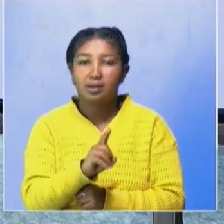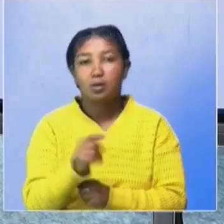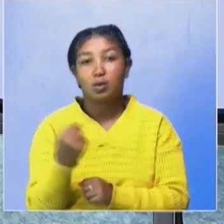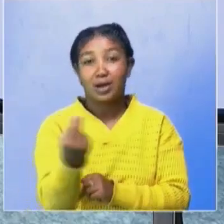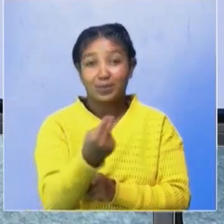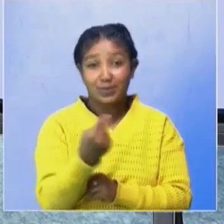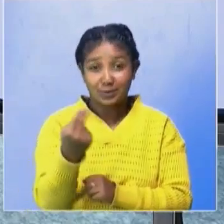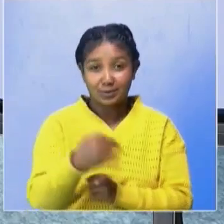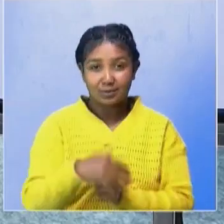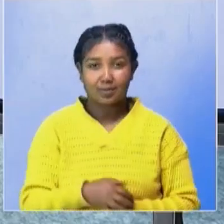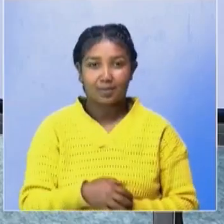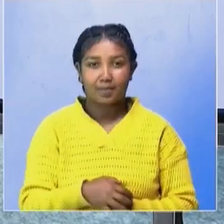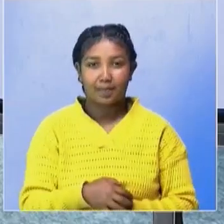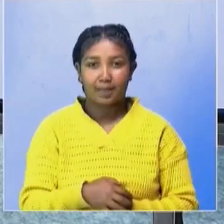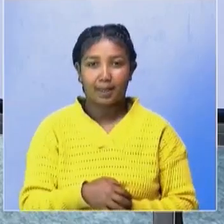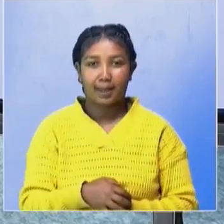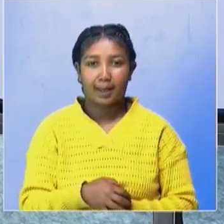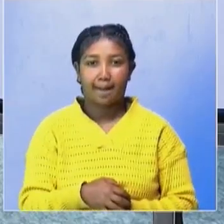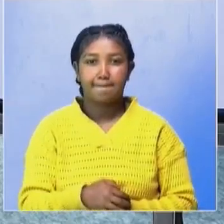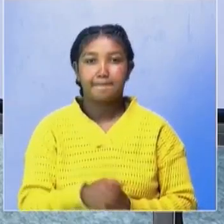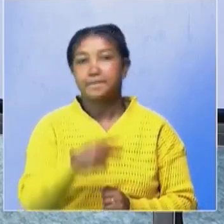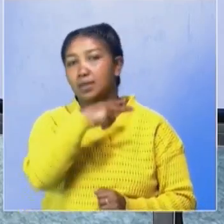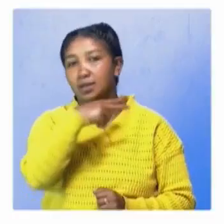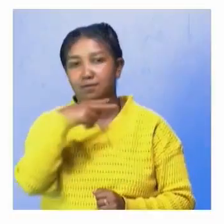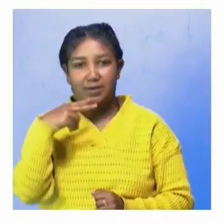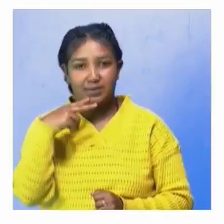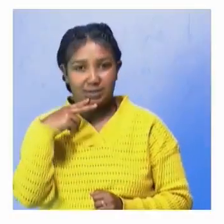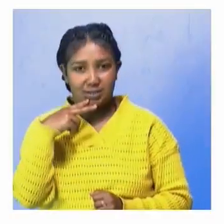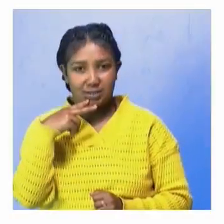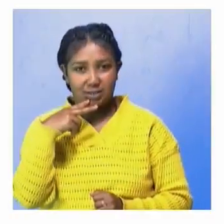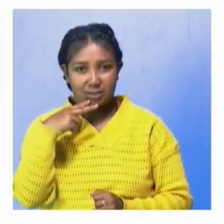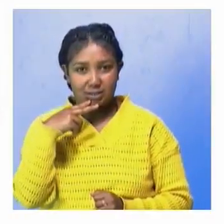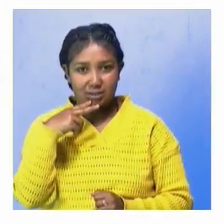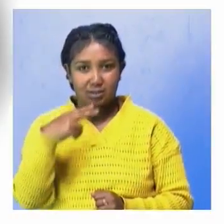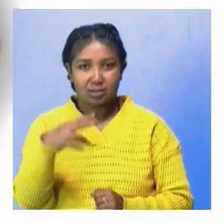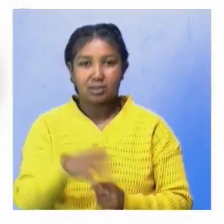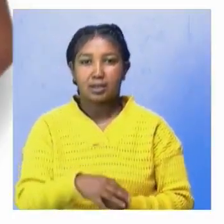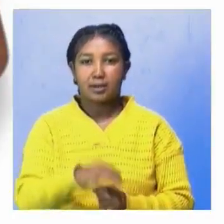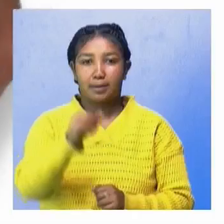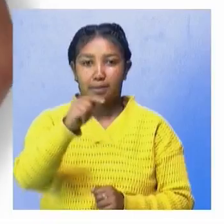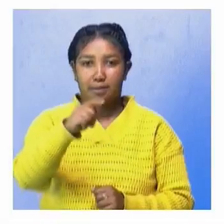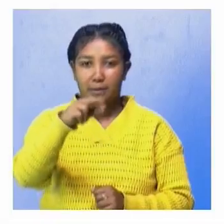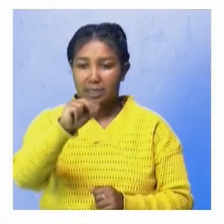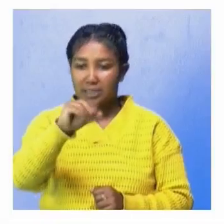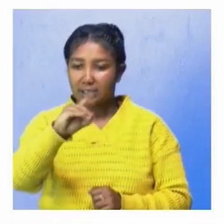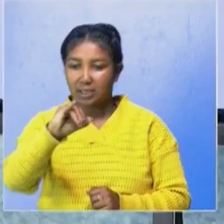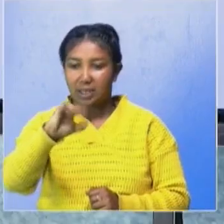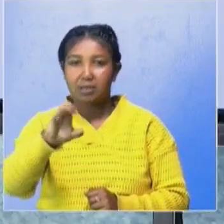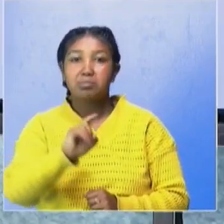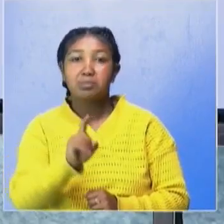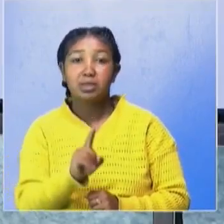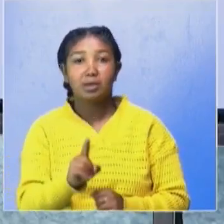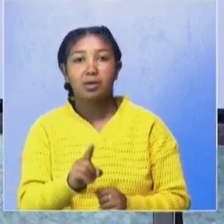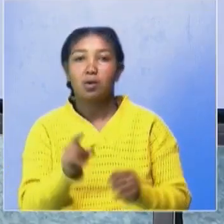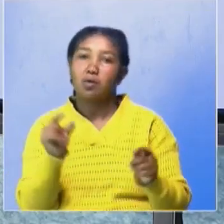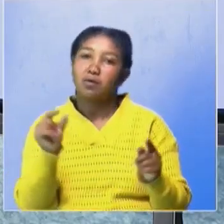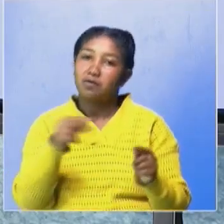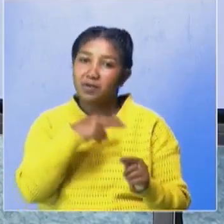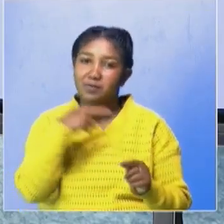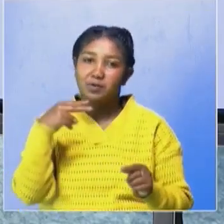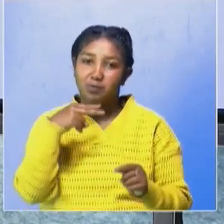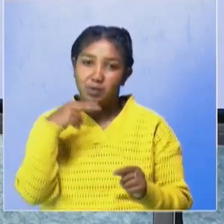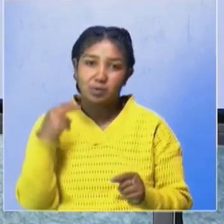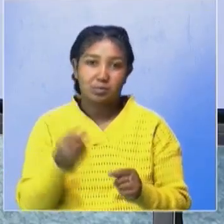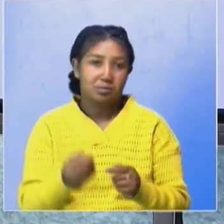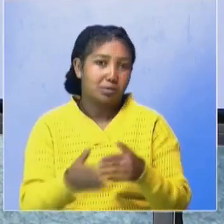what? Yes, verbs. So when we said predicate, we can use like verbs. When we